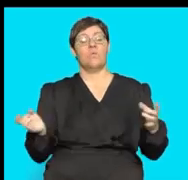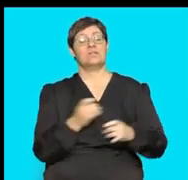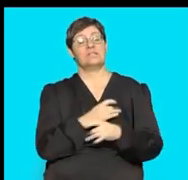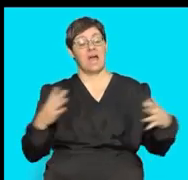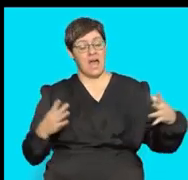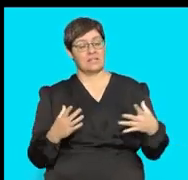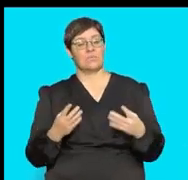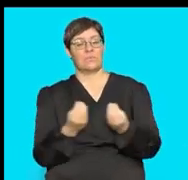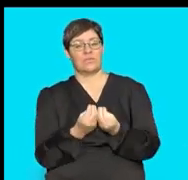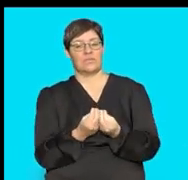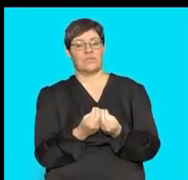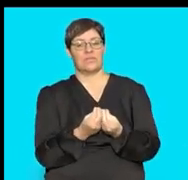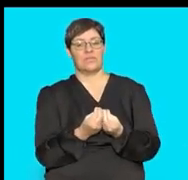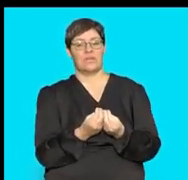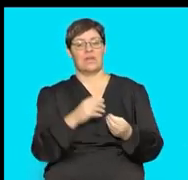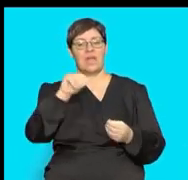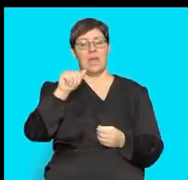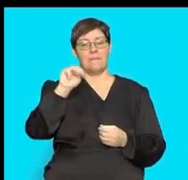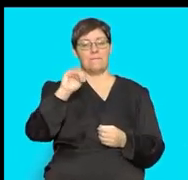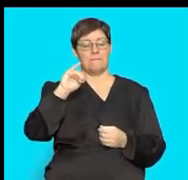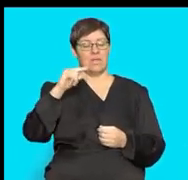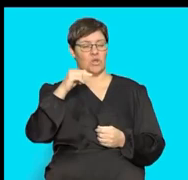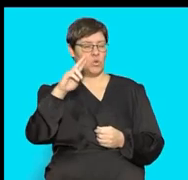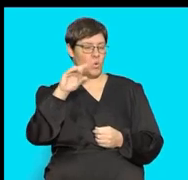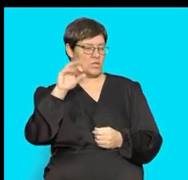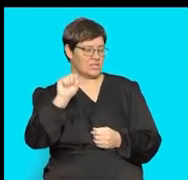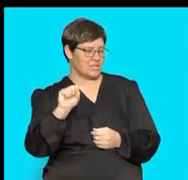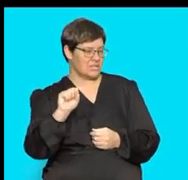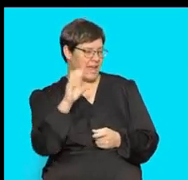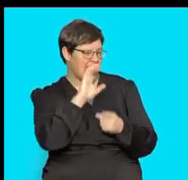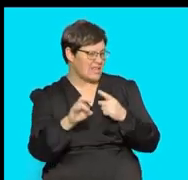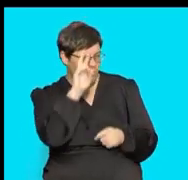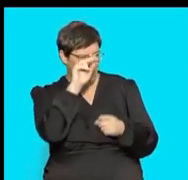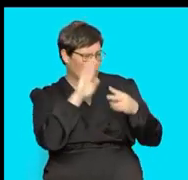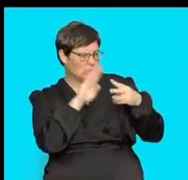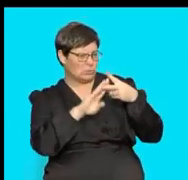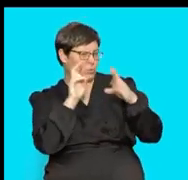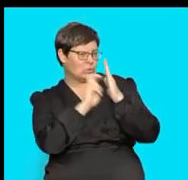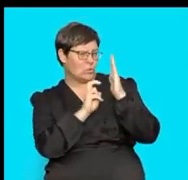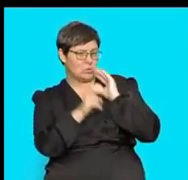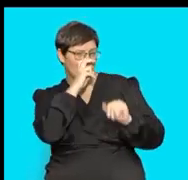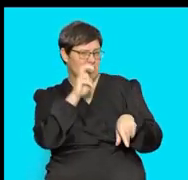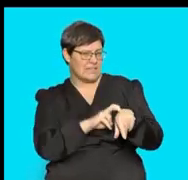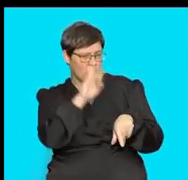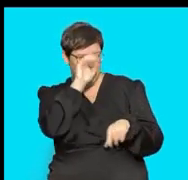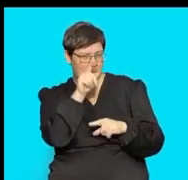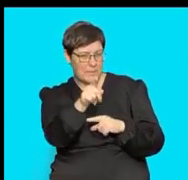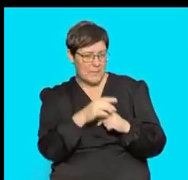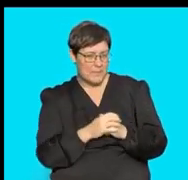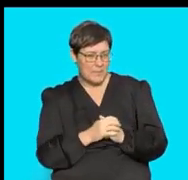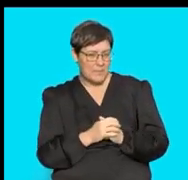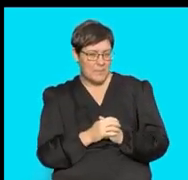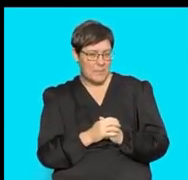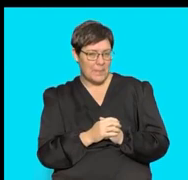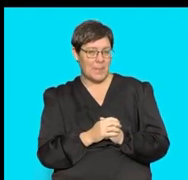Okay, we started off earlier with the ambiguous case. Can you remember what are the two conditions required for the sine rule in the ambiguous